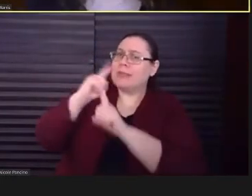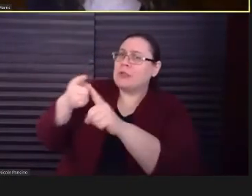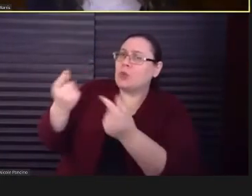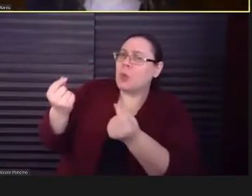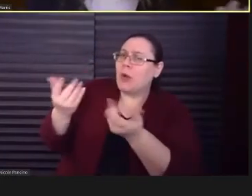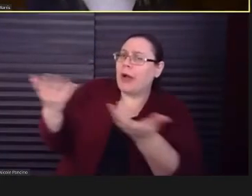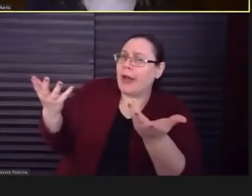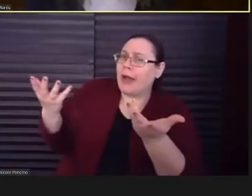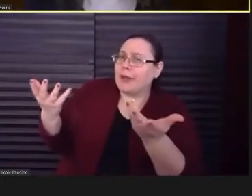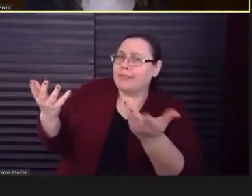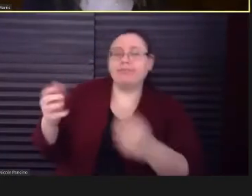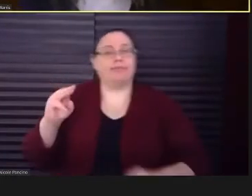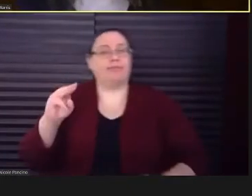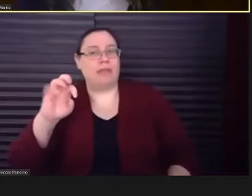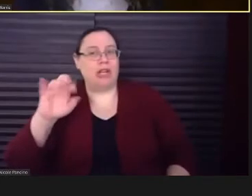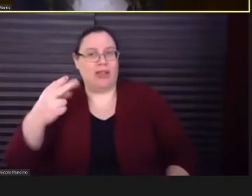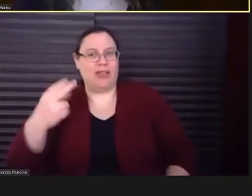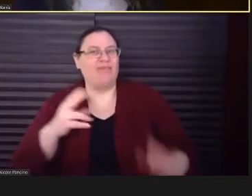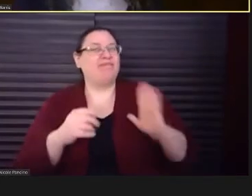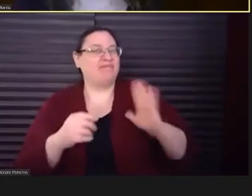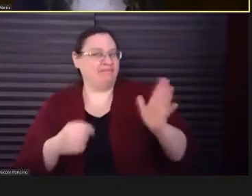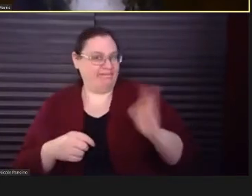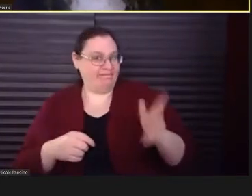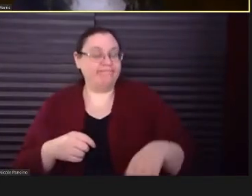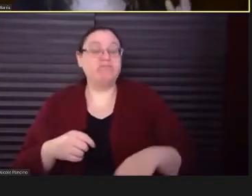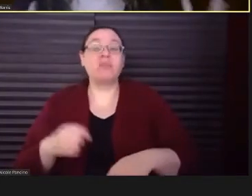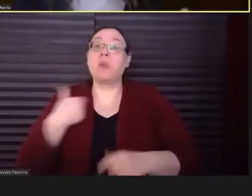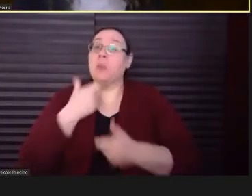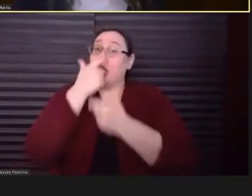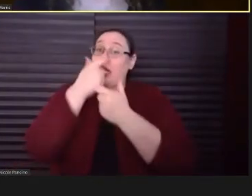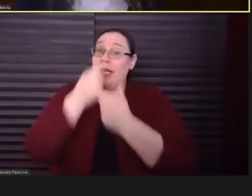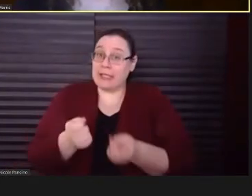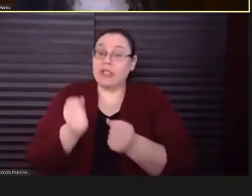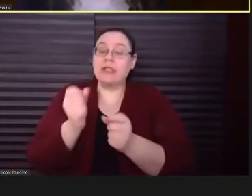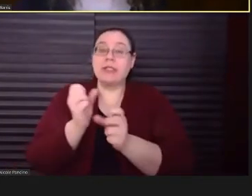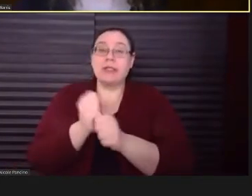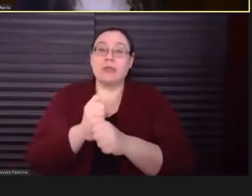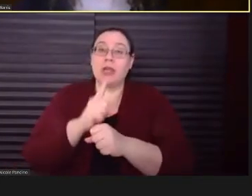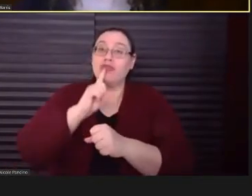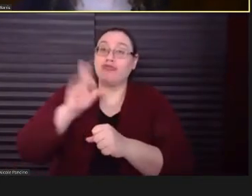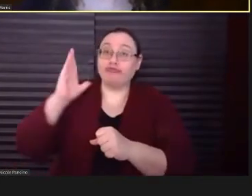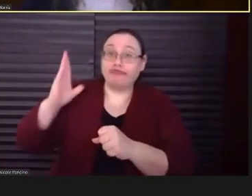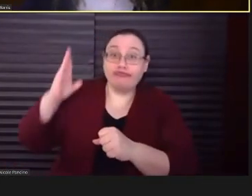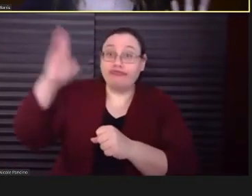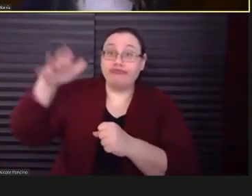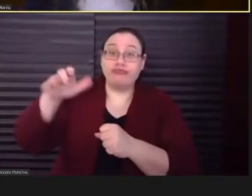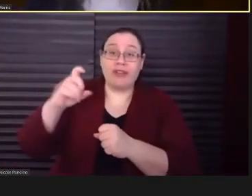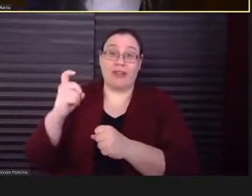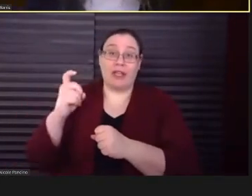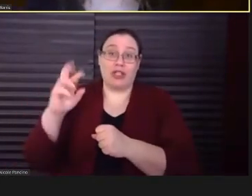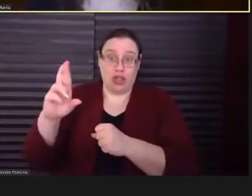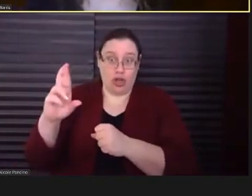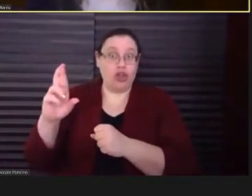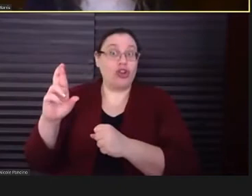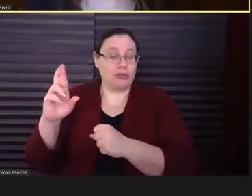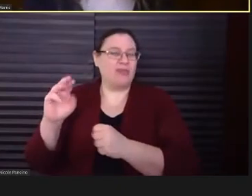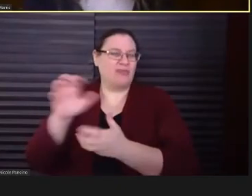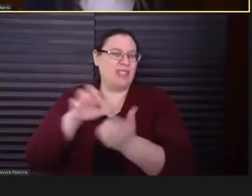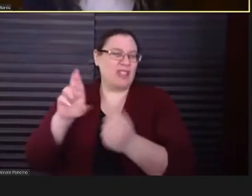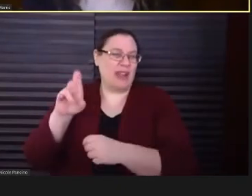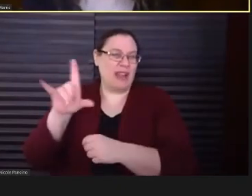Sure. So we're interested in making sure that the future of mixed reality is an accessible